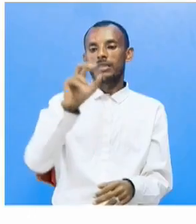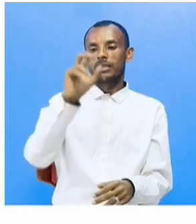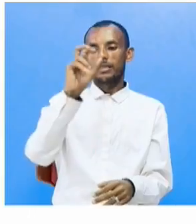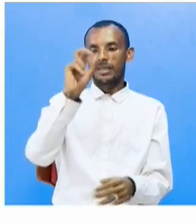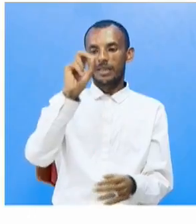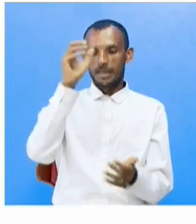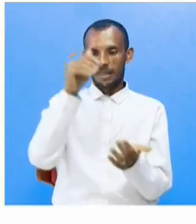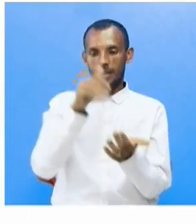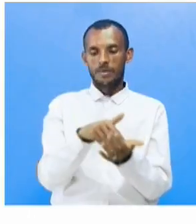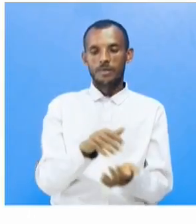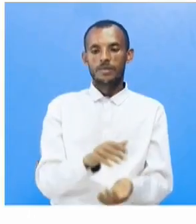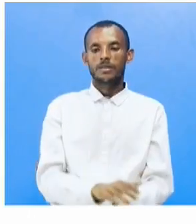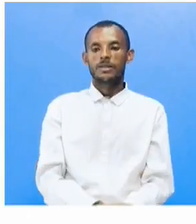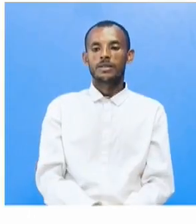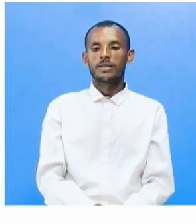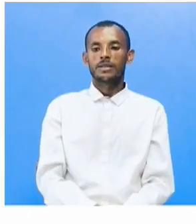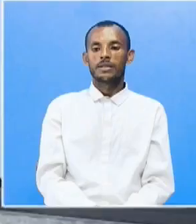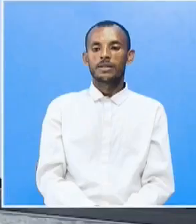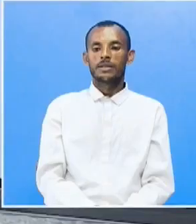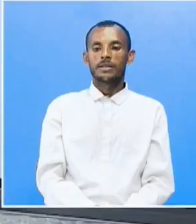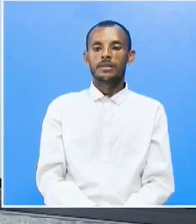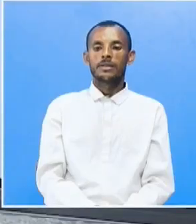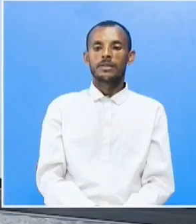this one, 30,000.